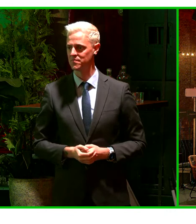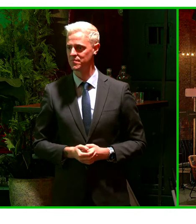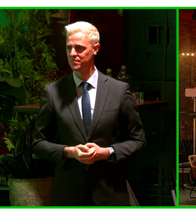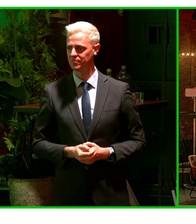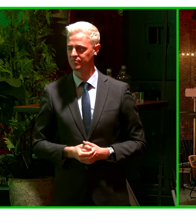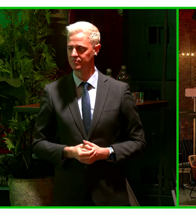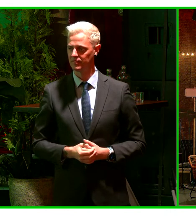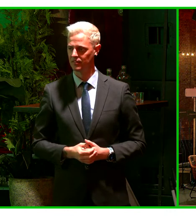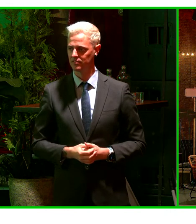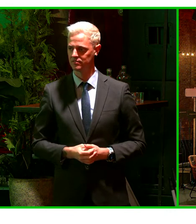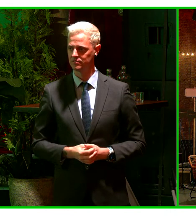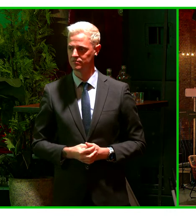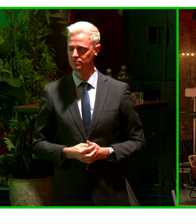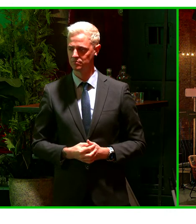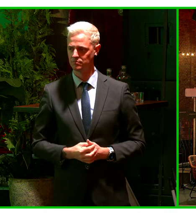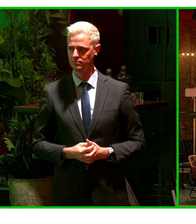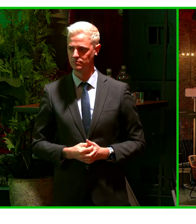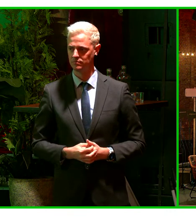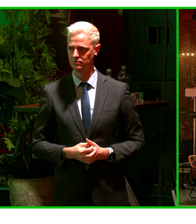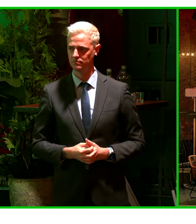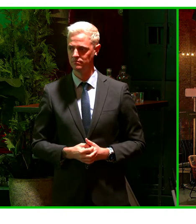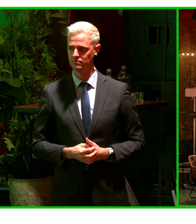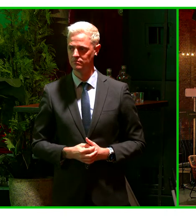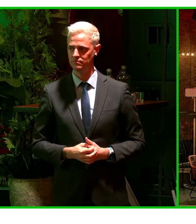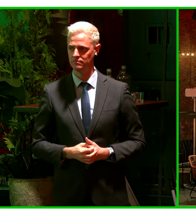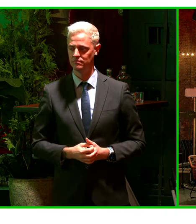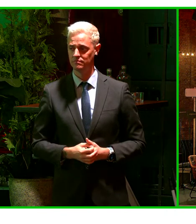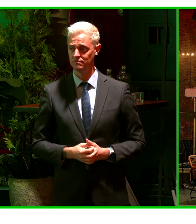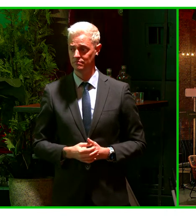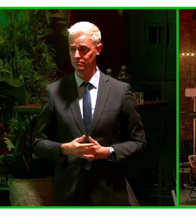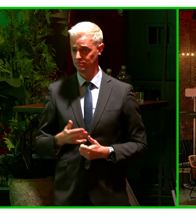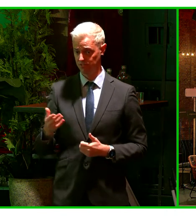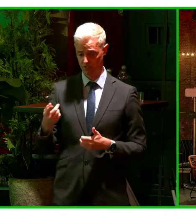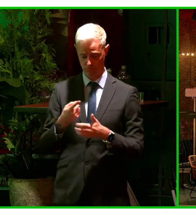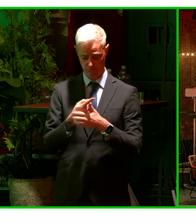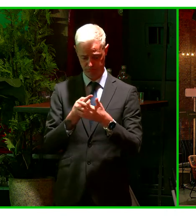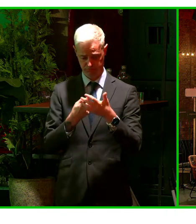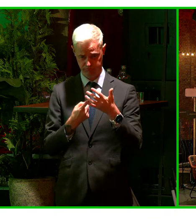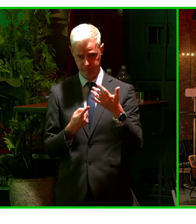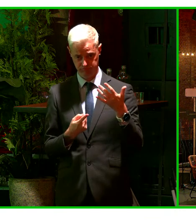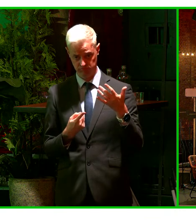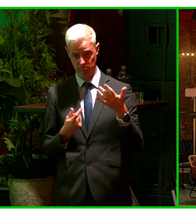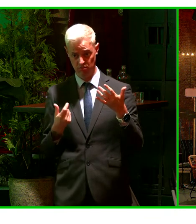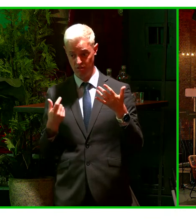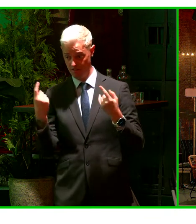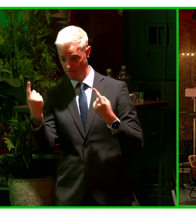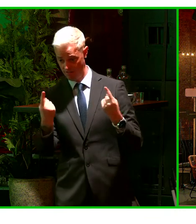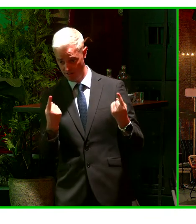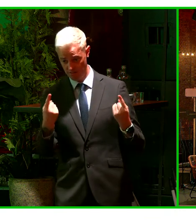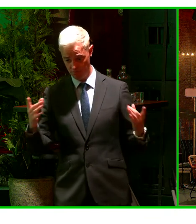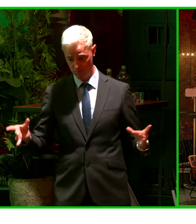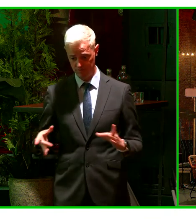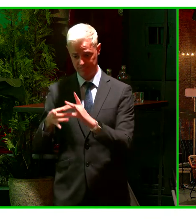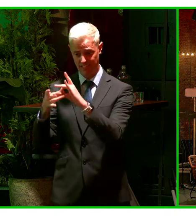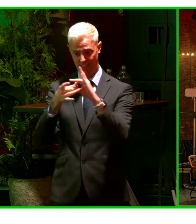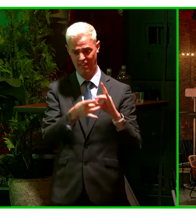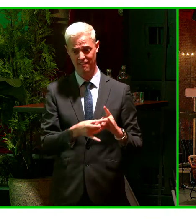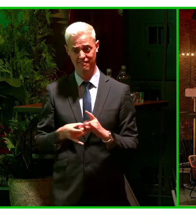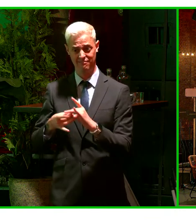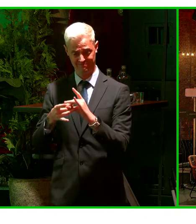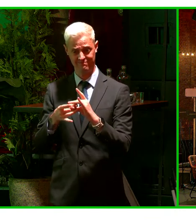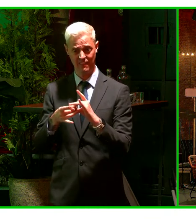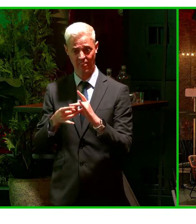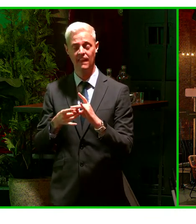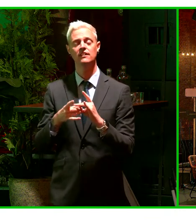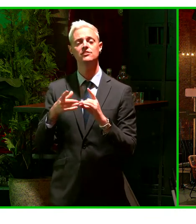think the big thing is that all of these things work together. So when you think about a house with a